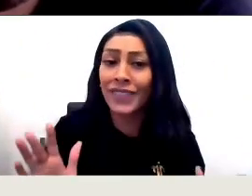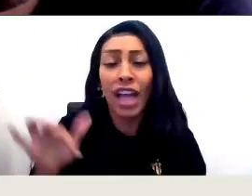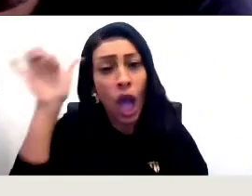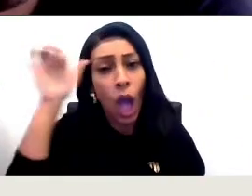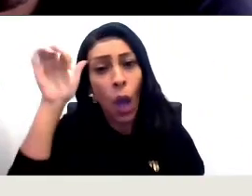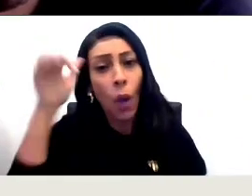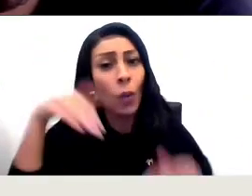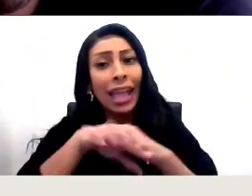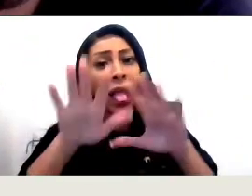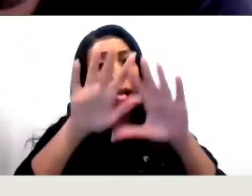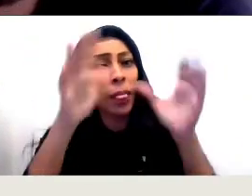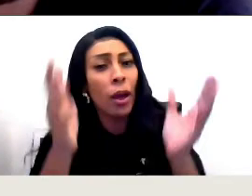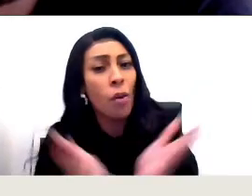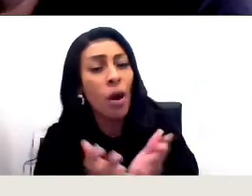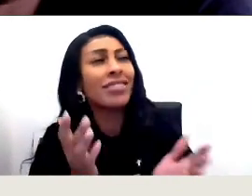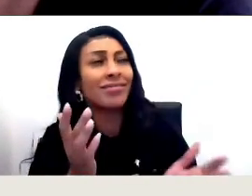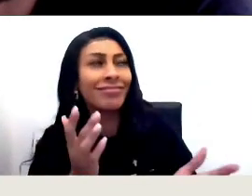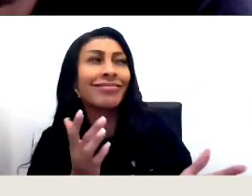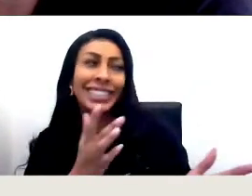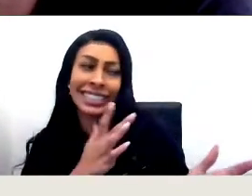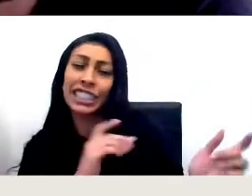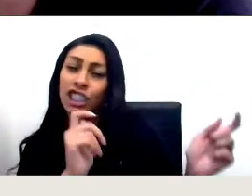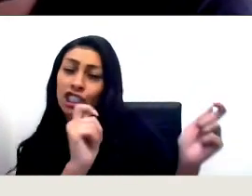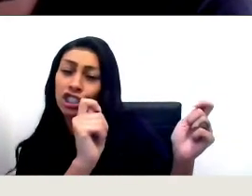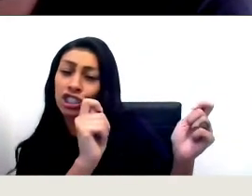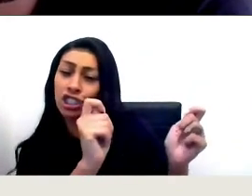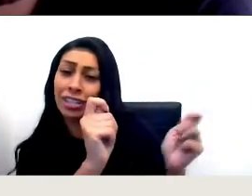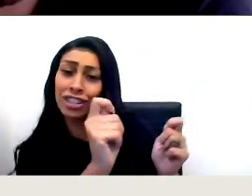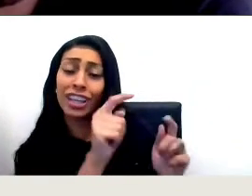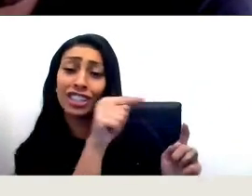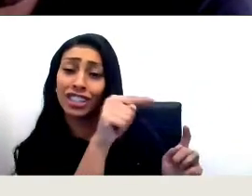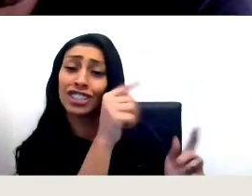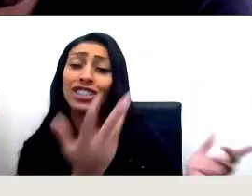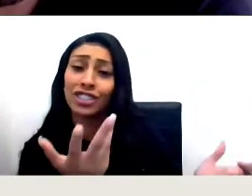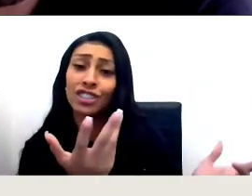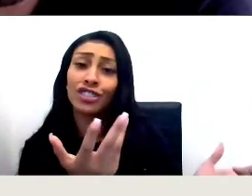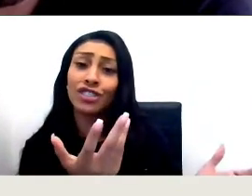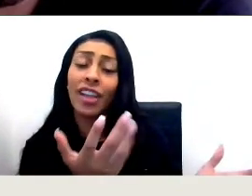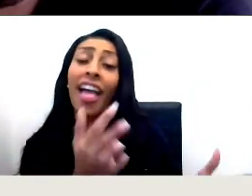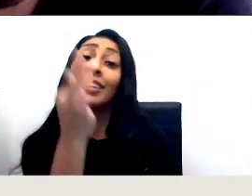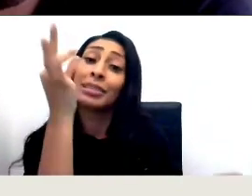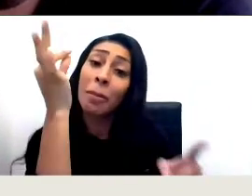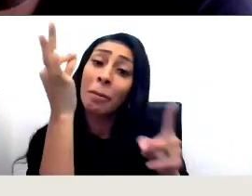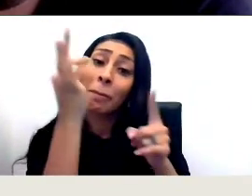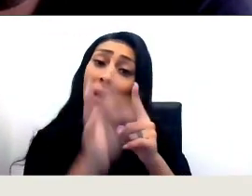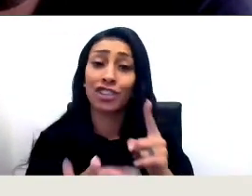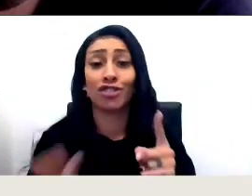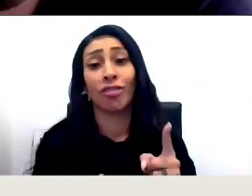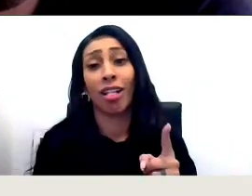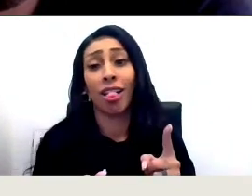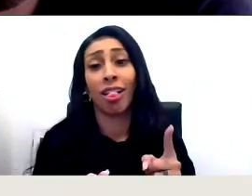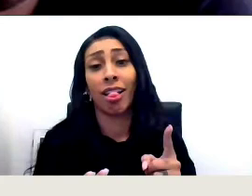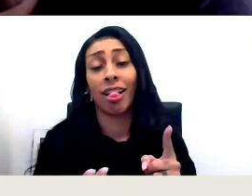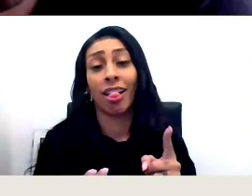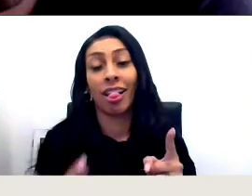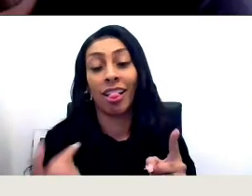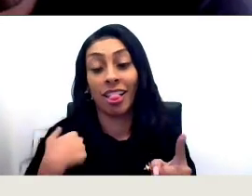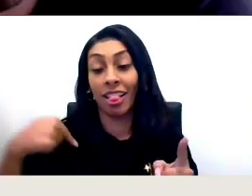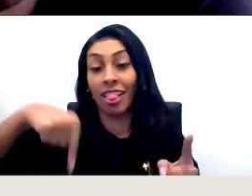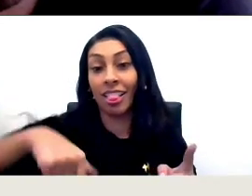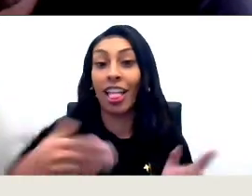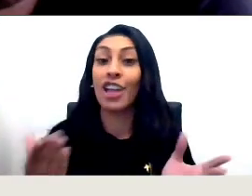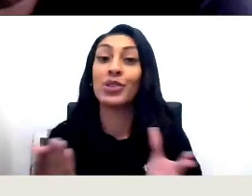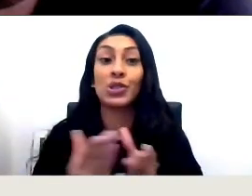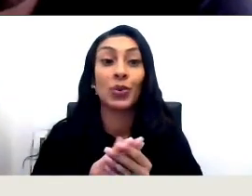world that don't work and that we need to change. And there was an awareness of how special it was to be together